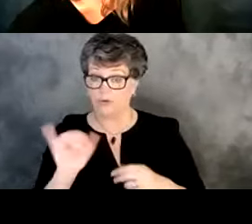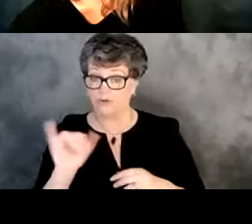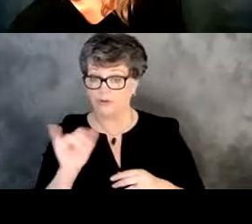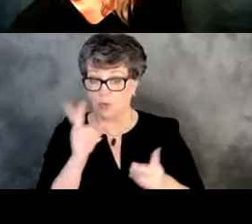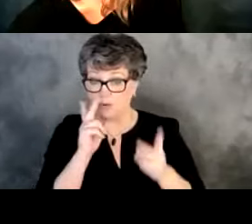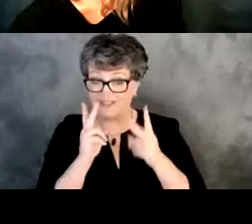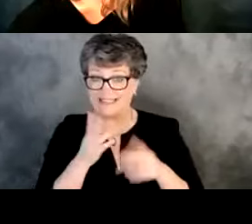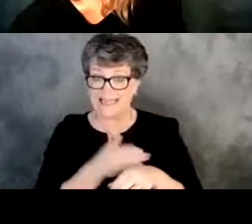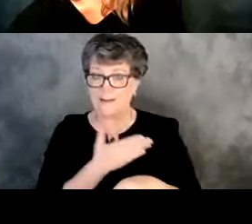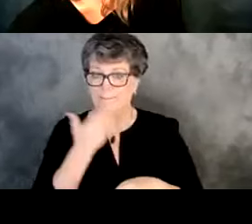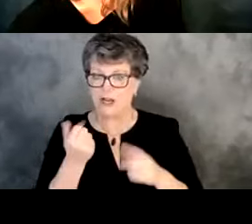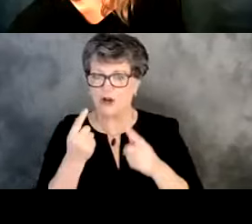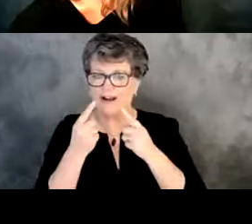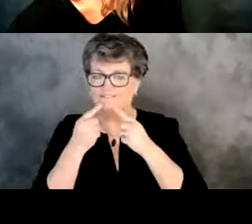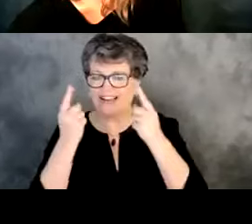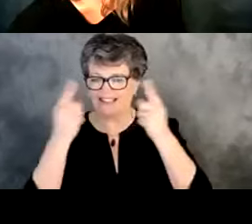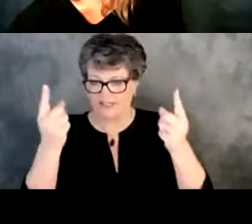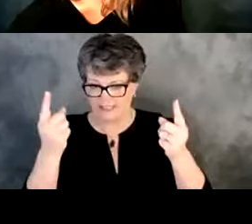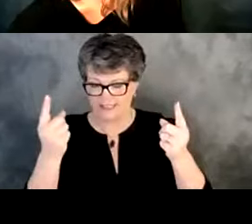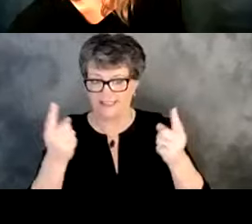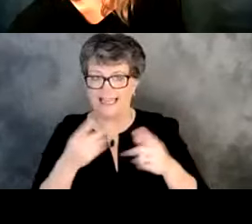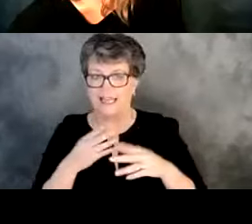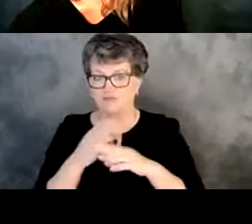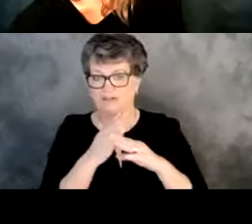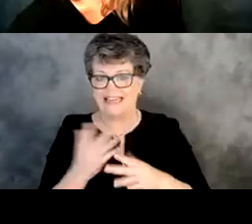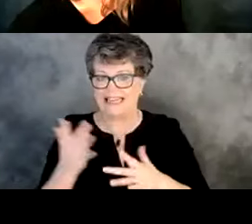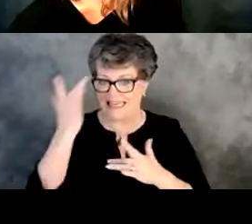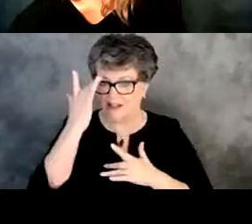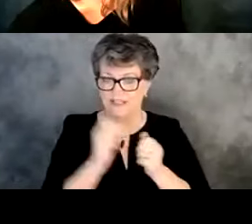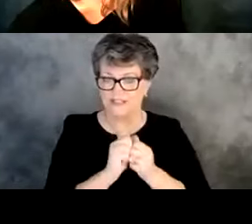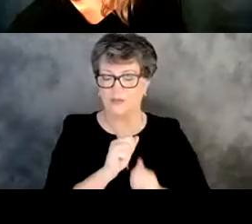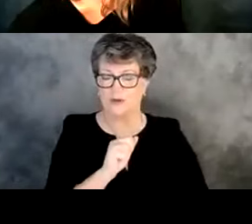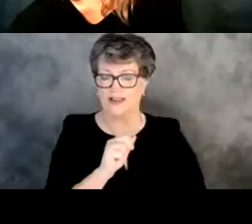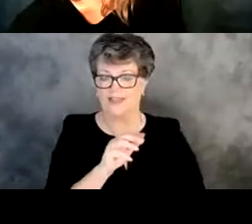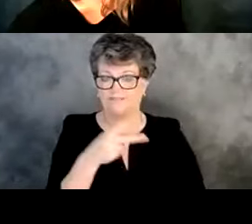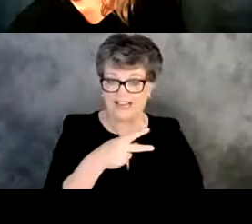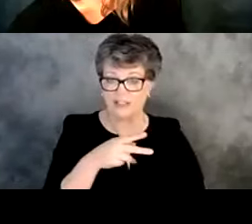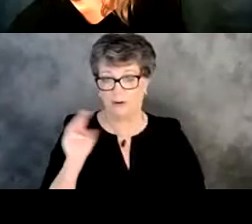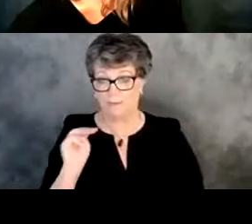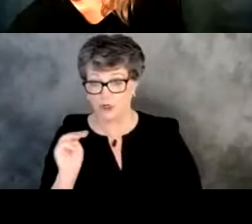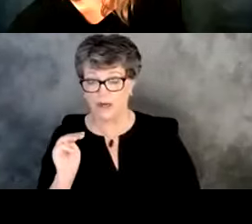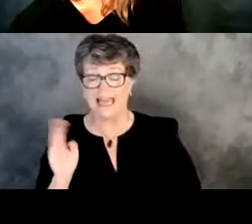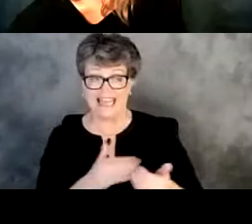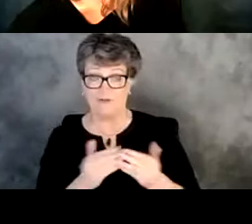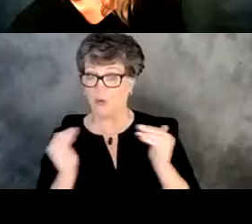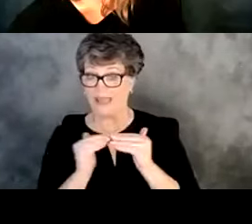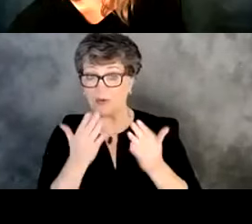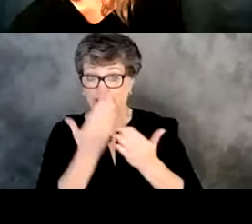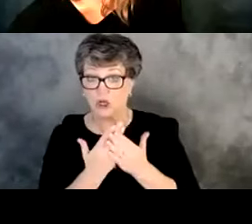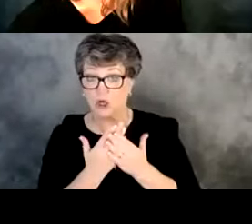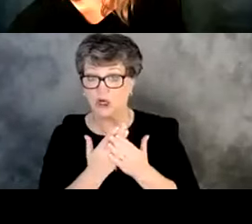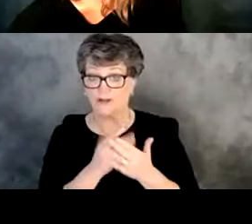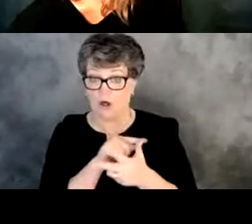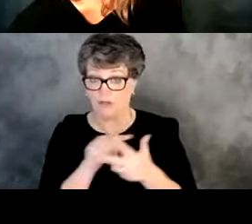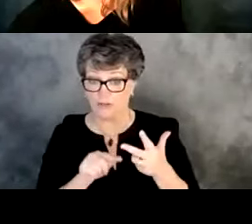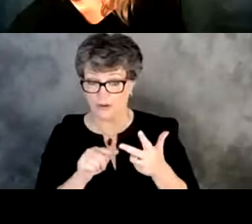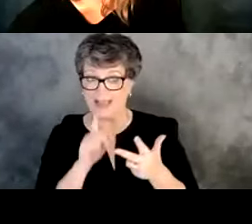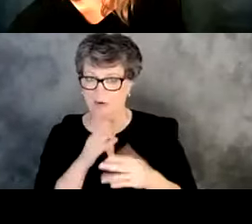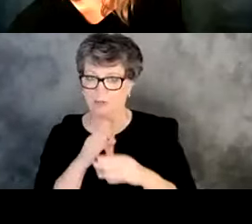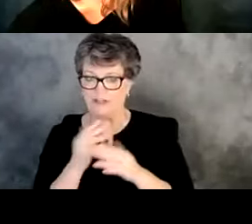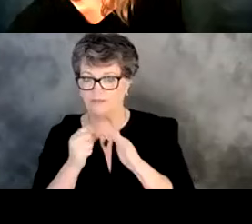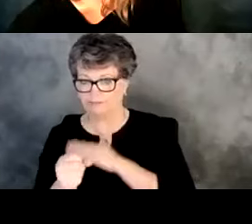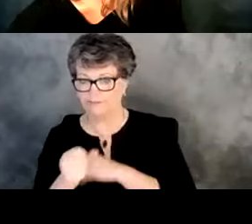better effectiveness in preventing illness with Pfizer and Moderna, even though they're all equally good at keeping you out of the hospital.